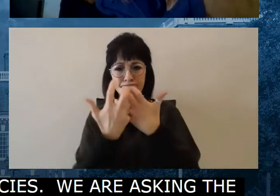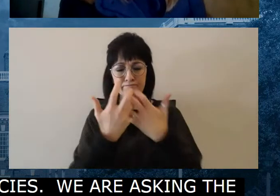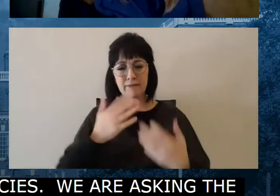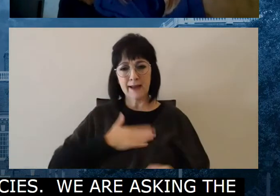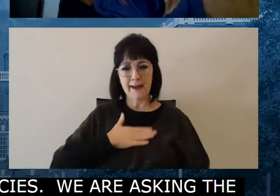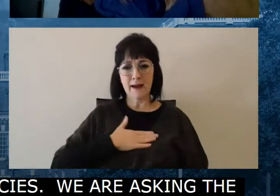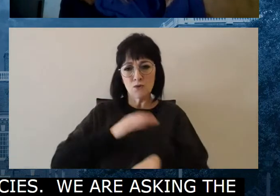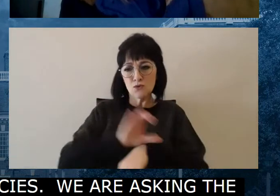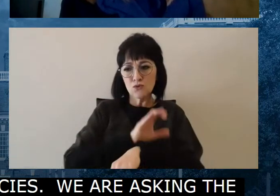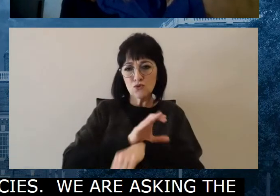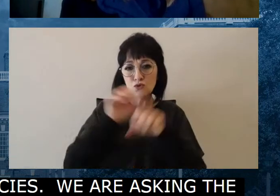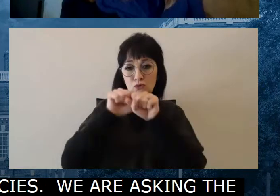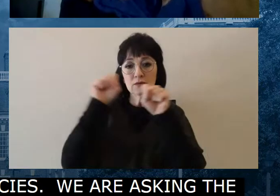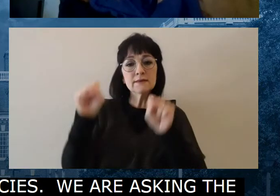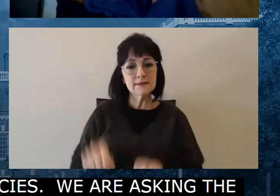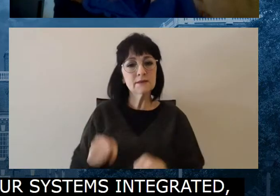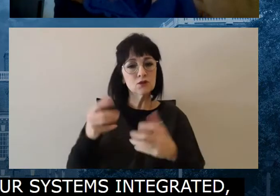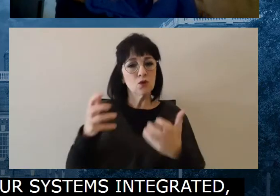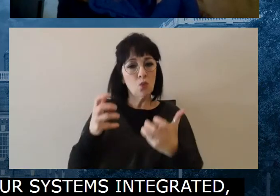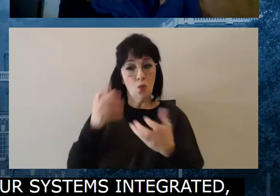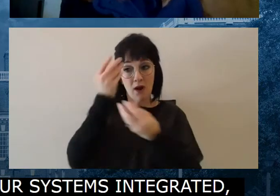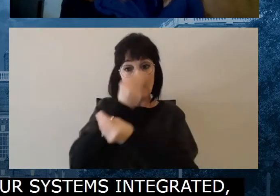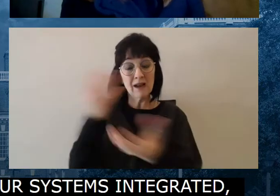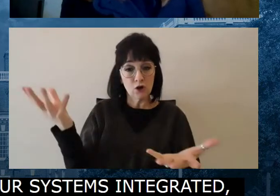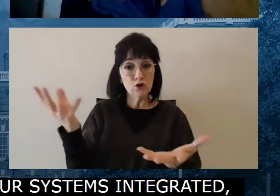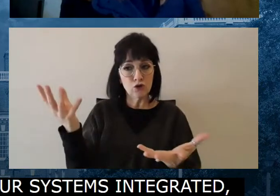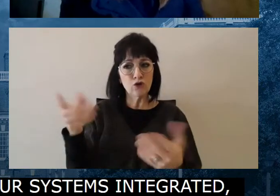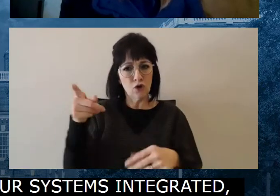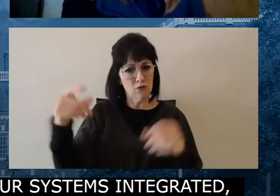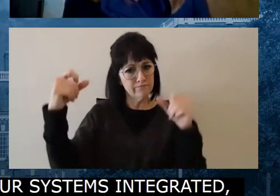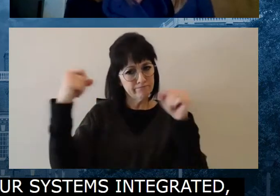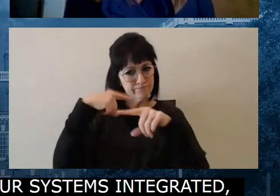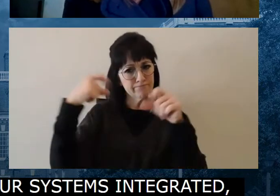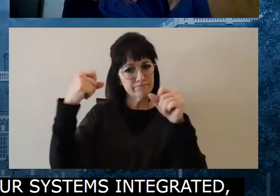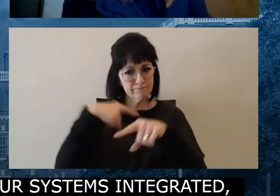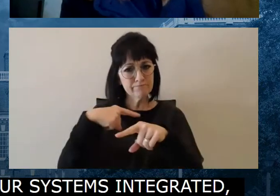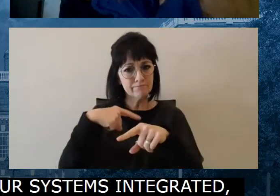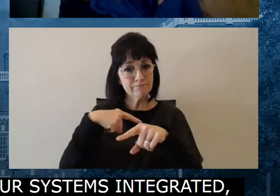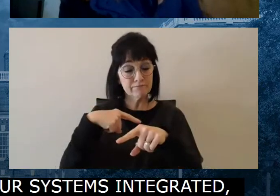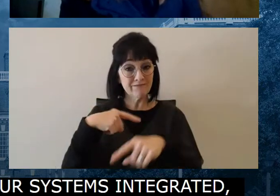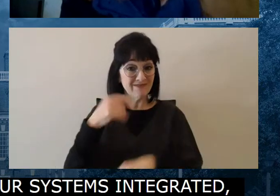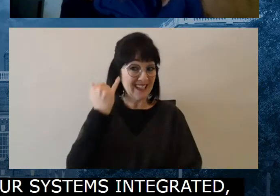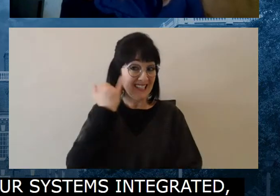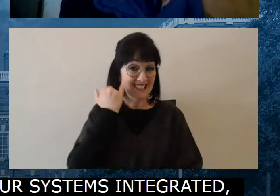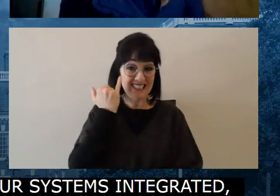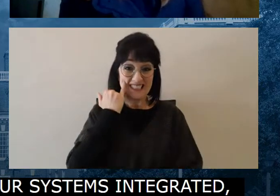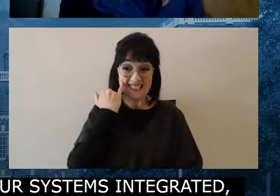are letting them know that if we don't if they don't get their systems